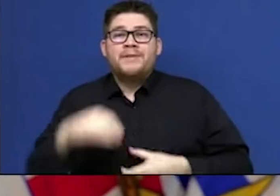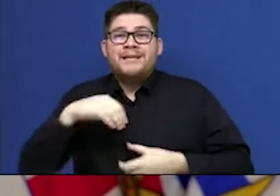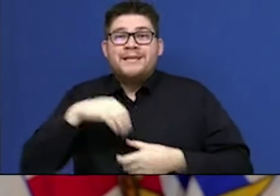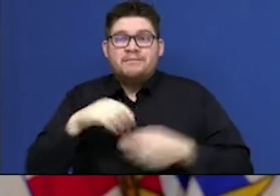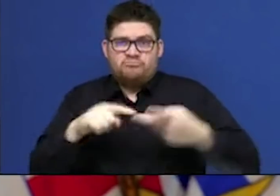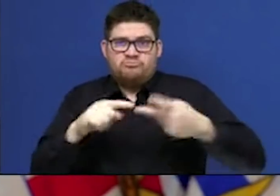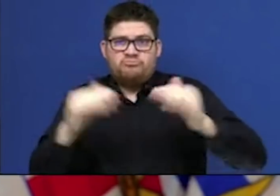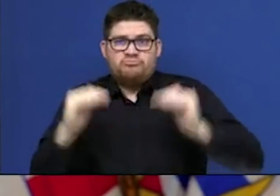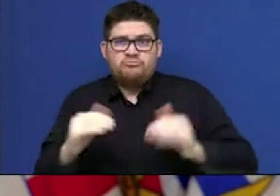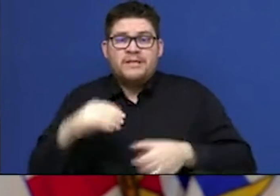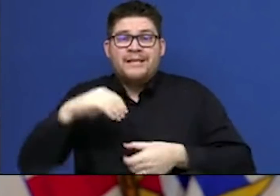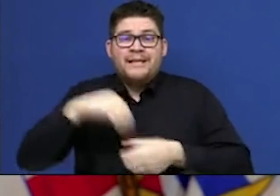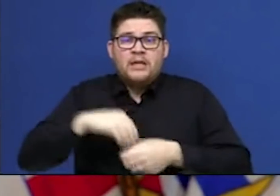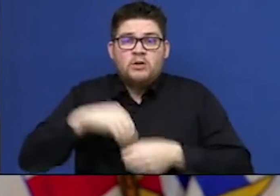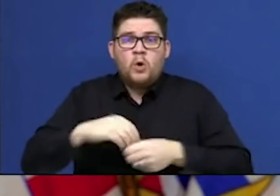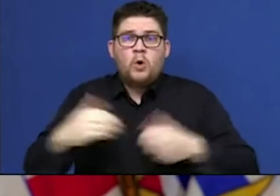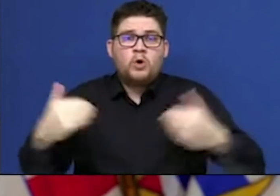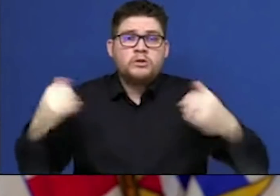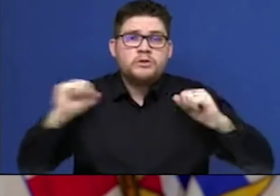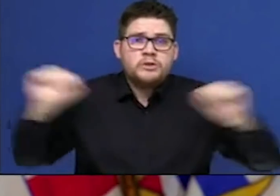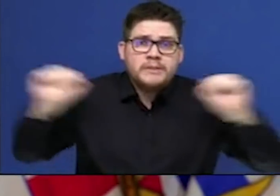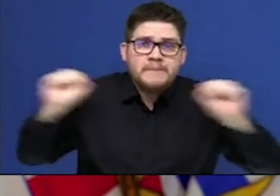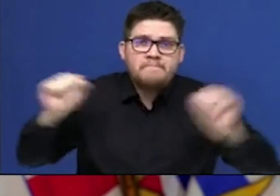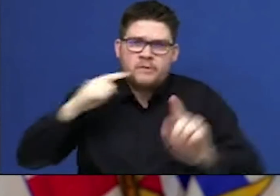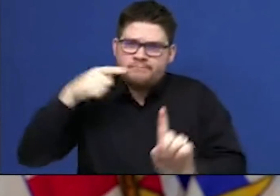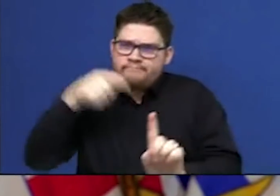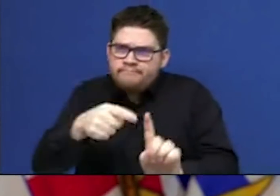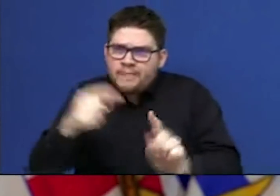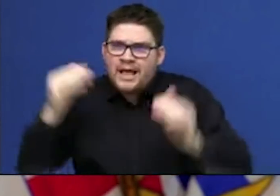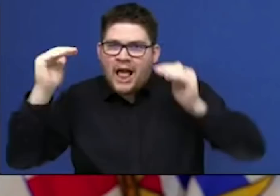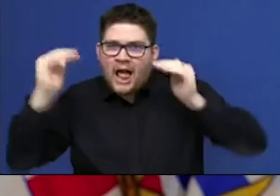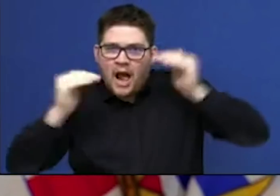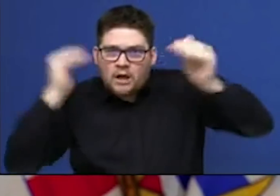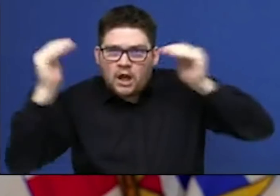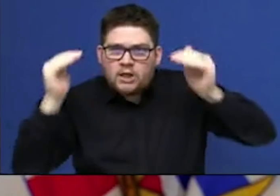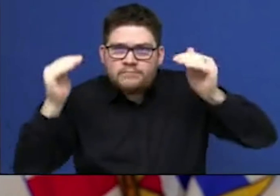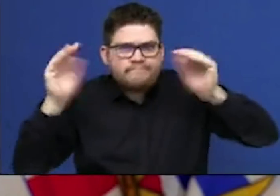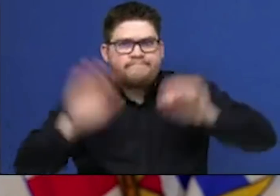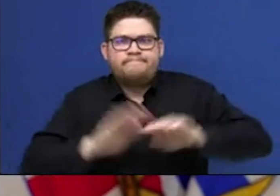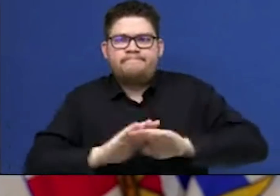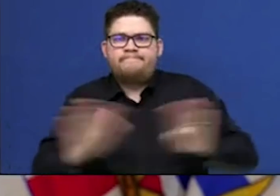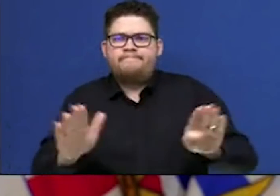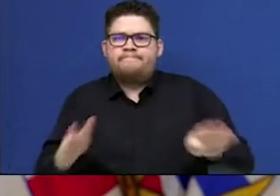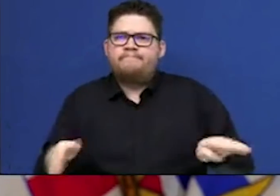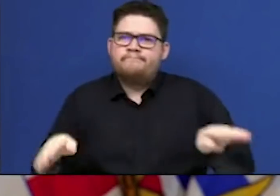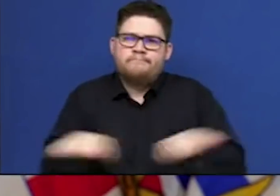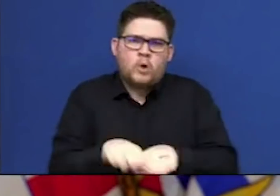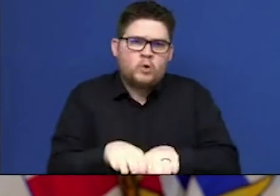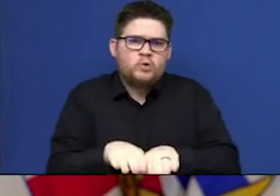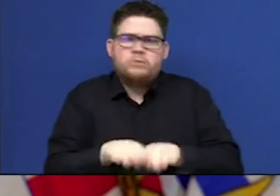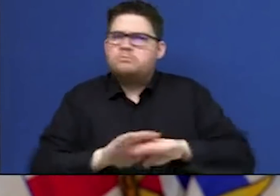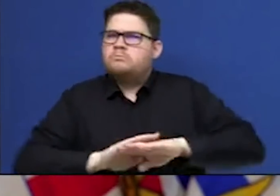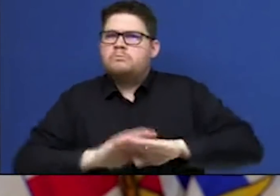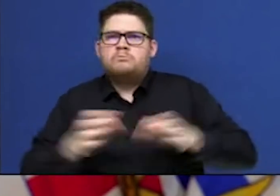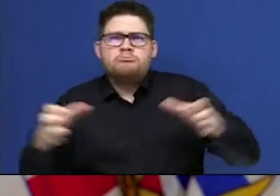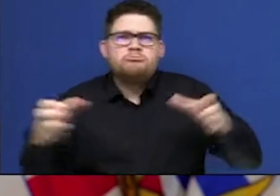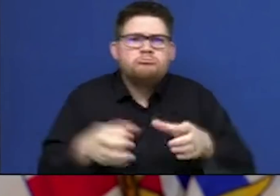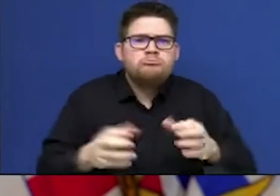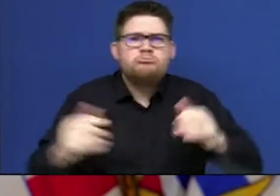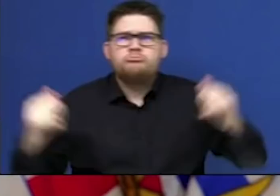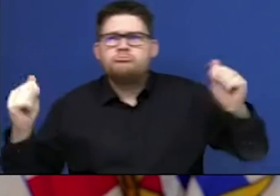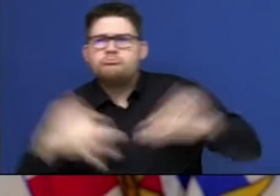only. Contact tracing has shown us that these settings amplify the spread, and as a